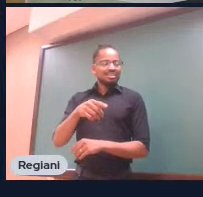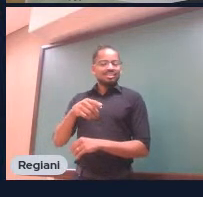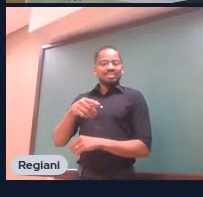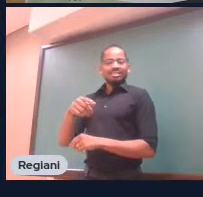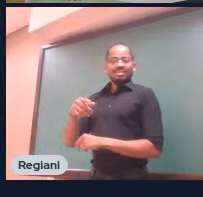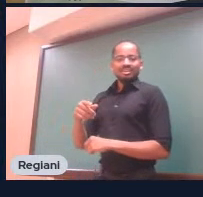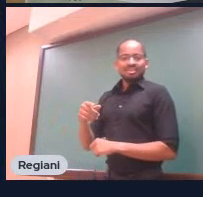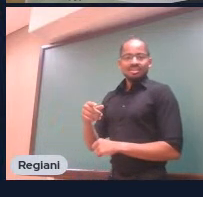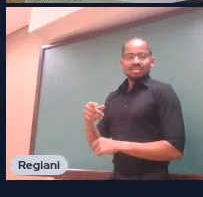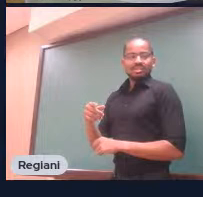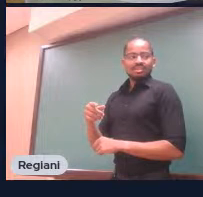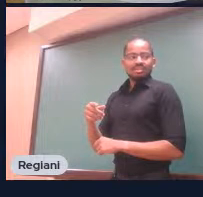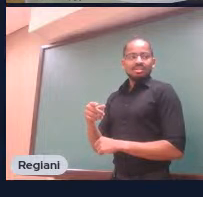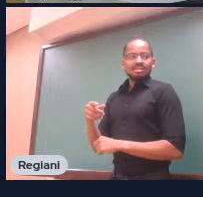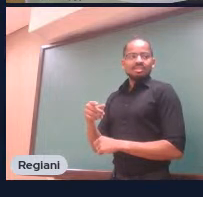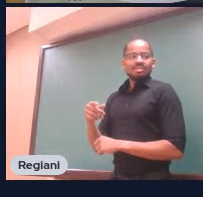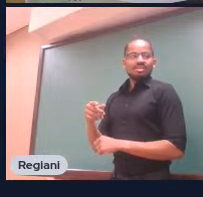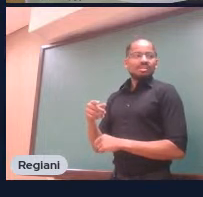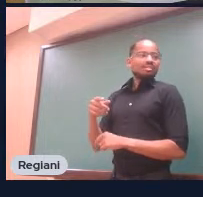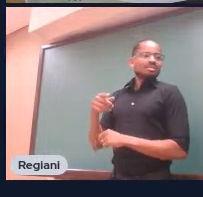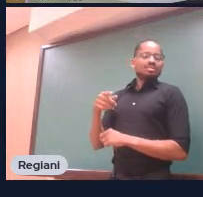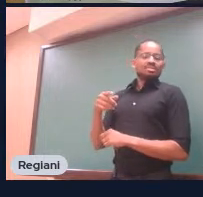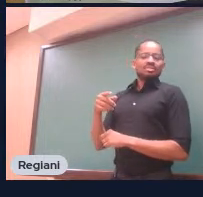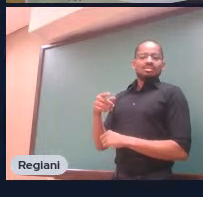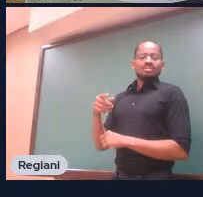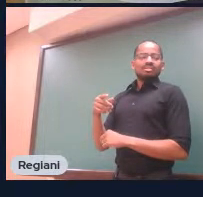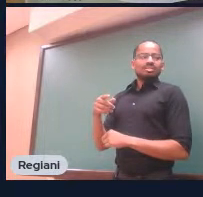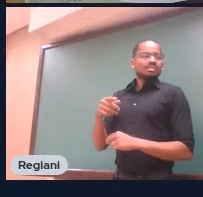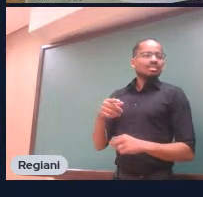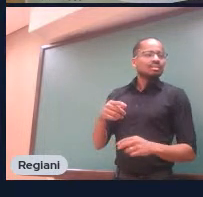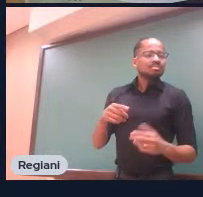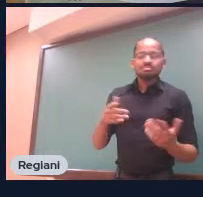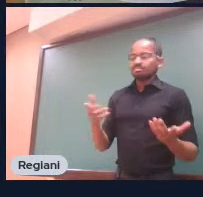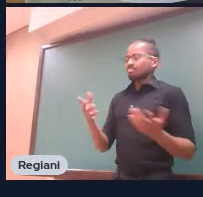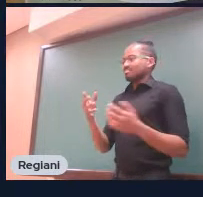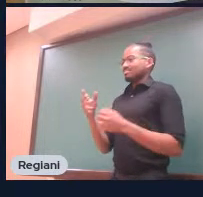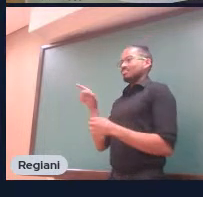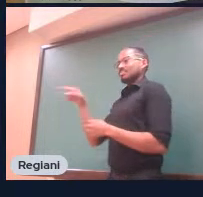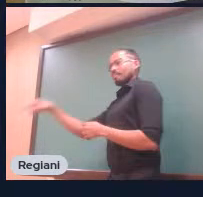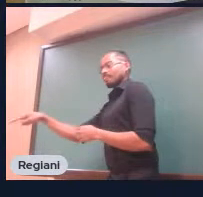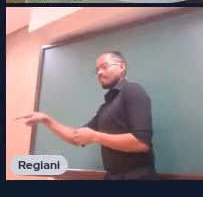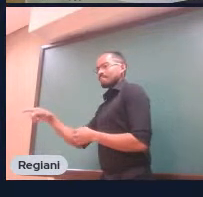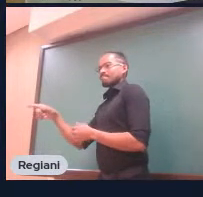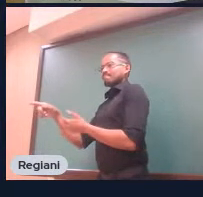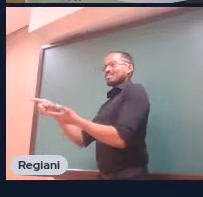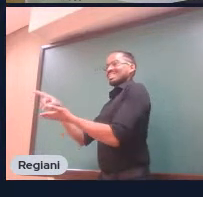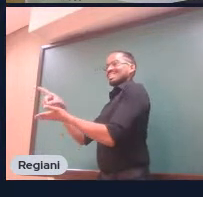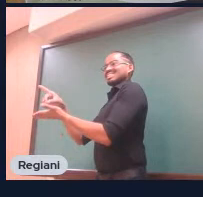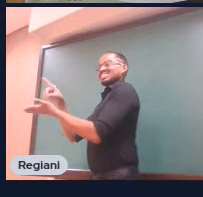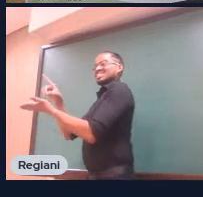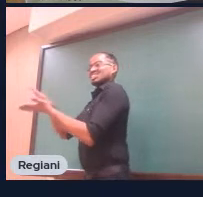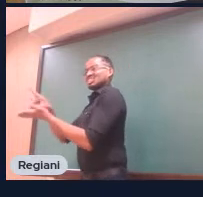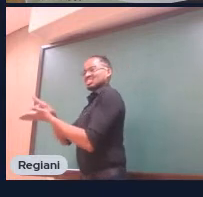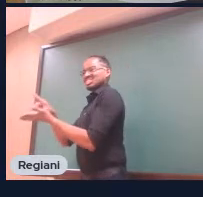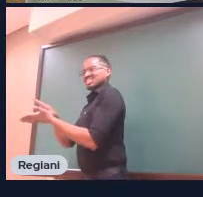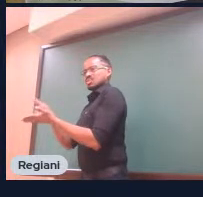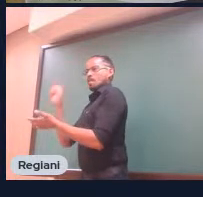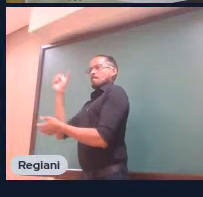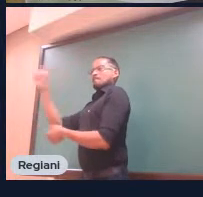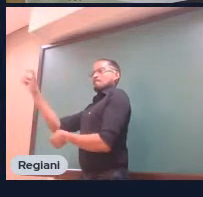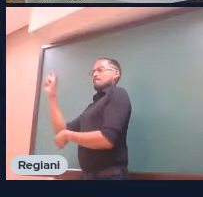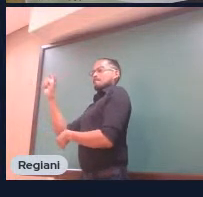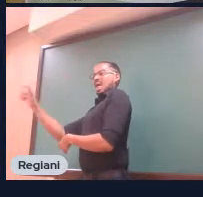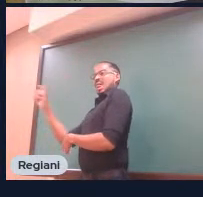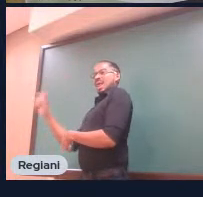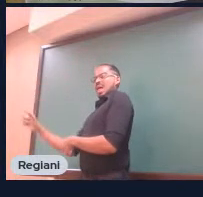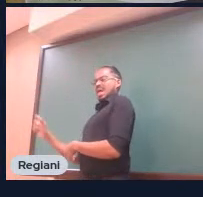lemata versus you can put it down. Versus dictionary entry via lemata or any